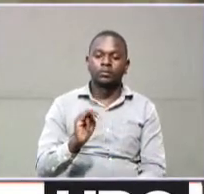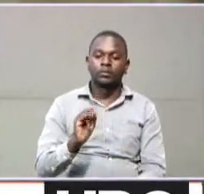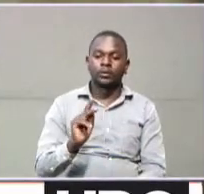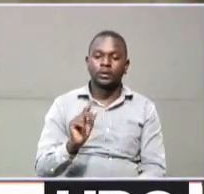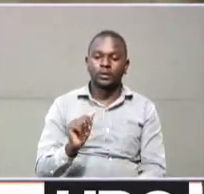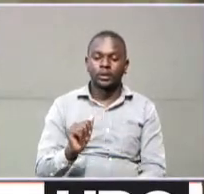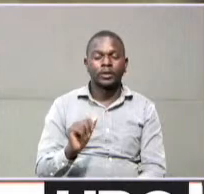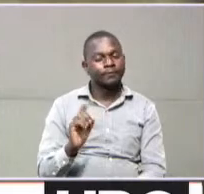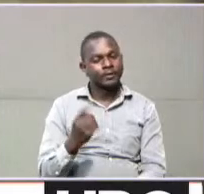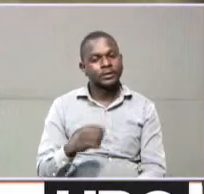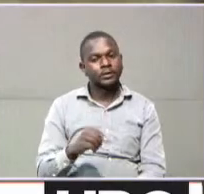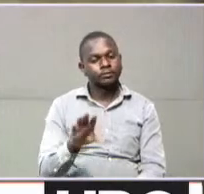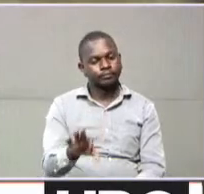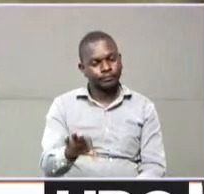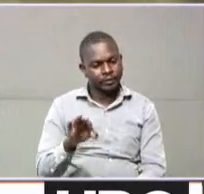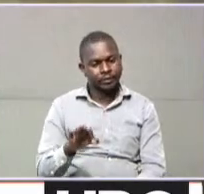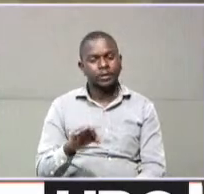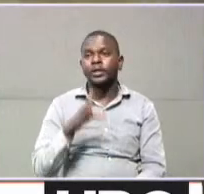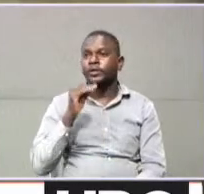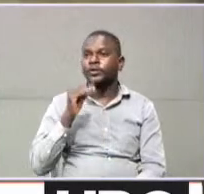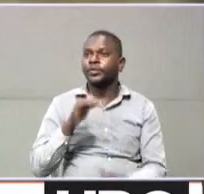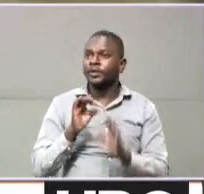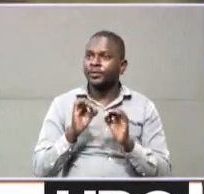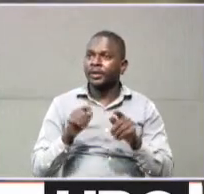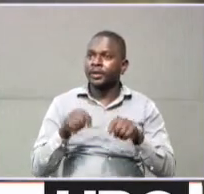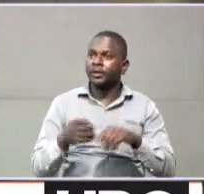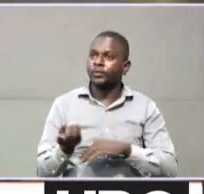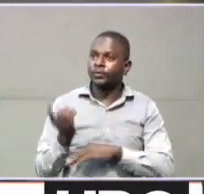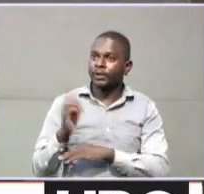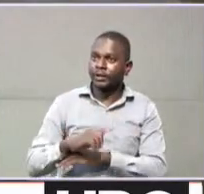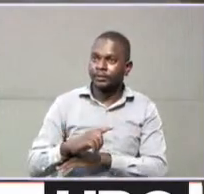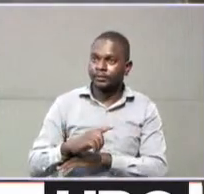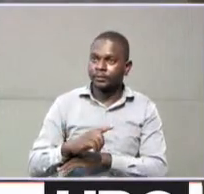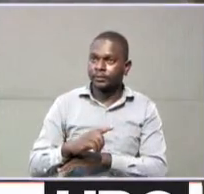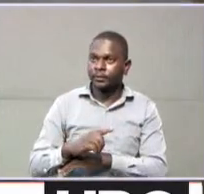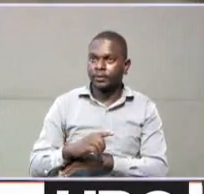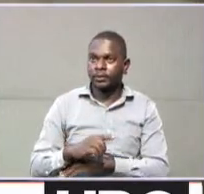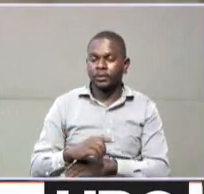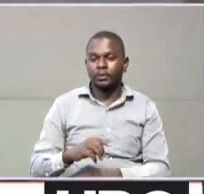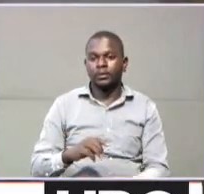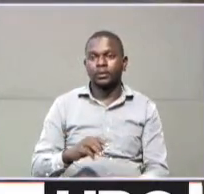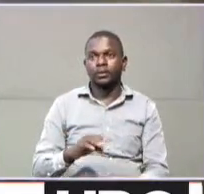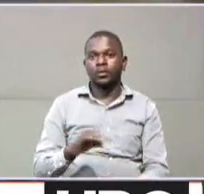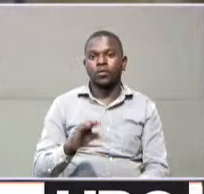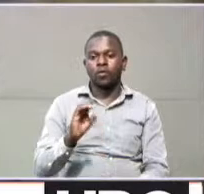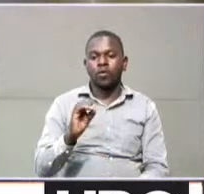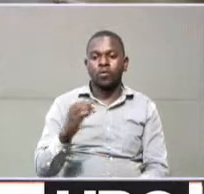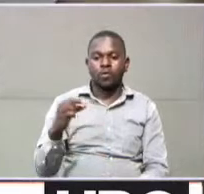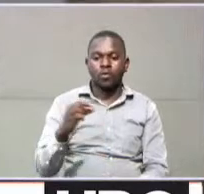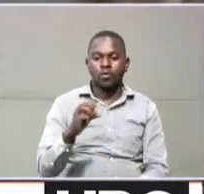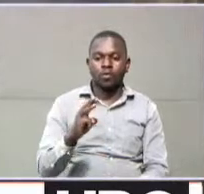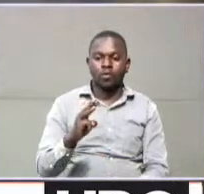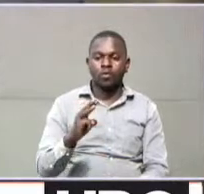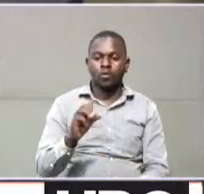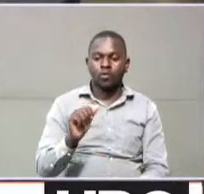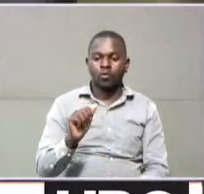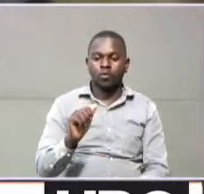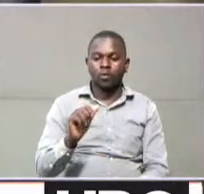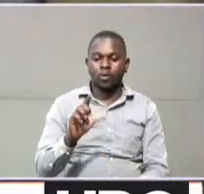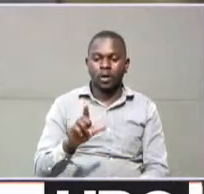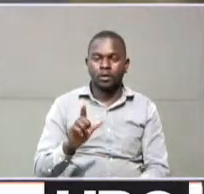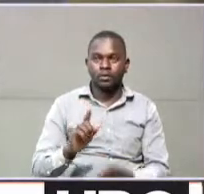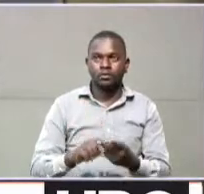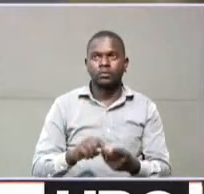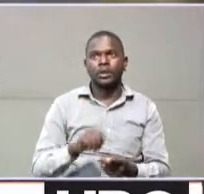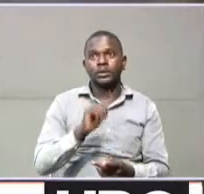been spoken today so i will start mama siroguar dr brandika all